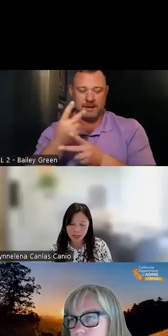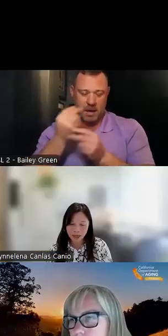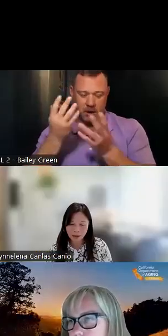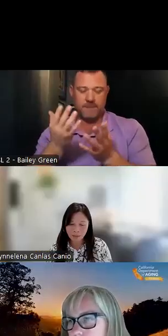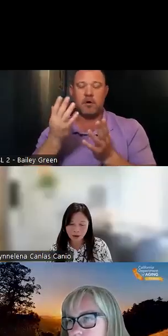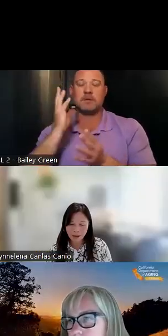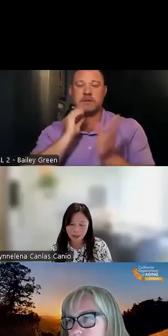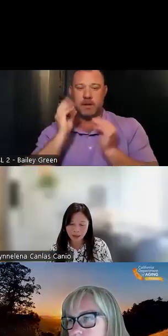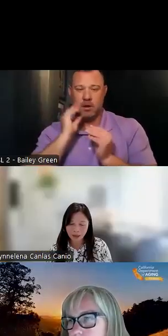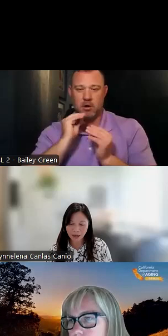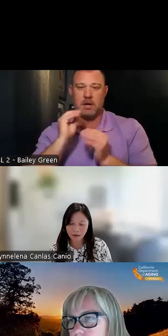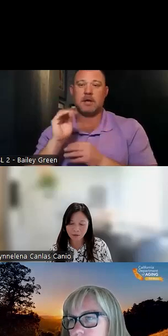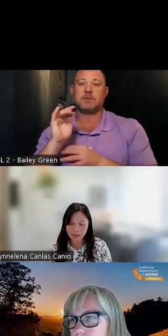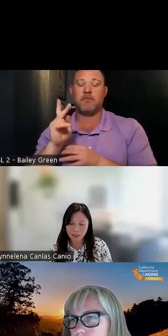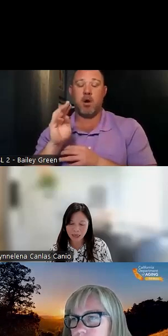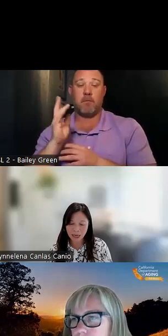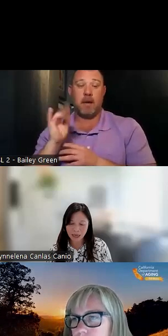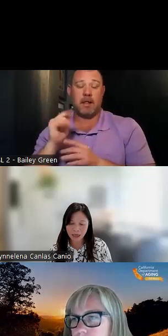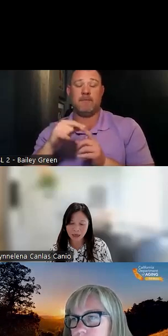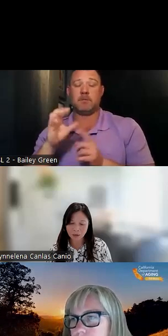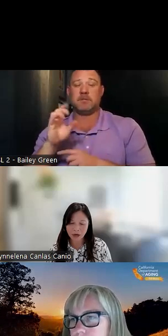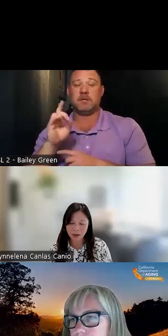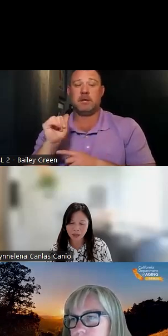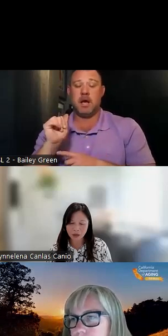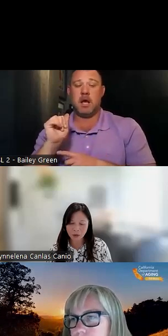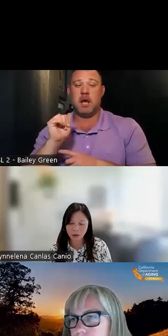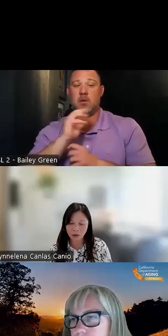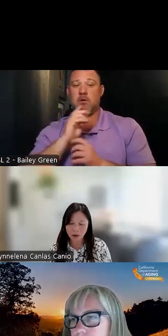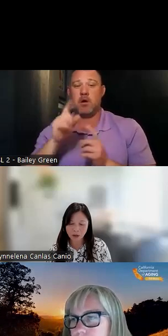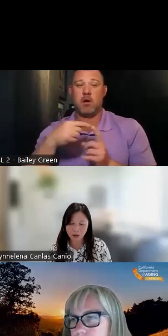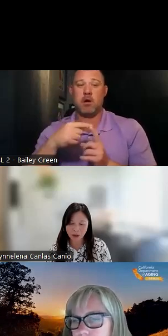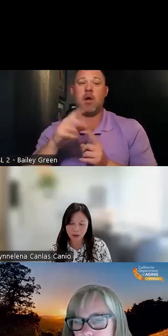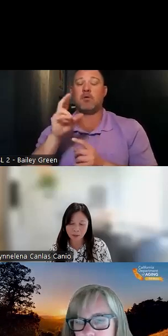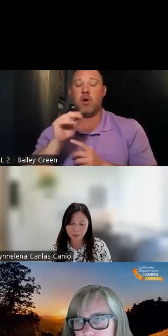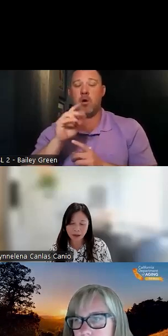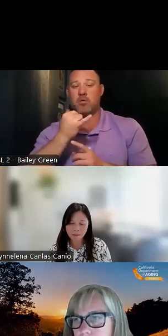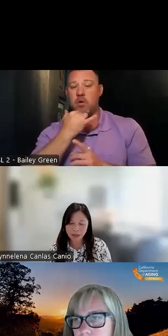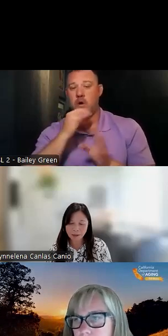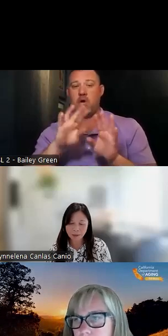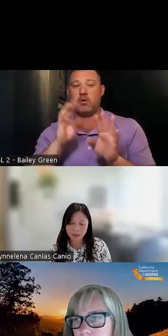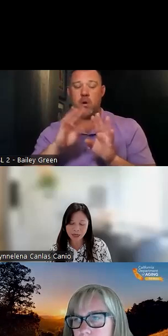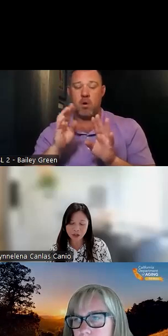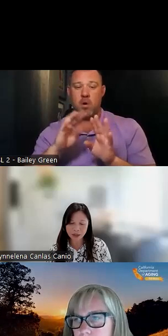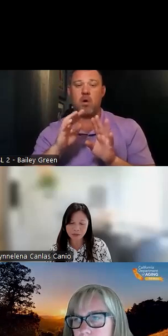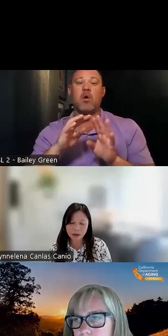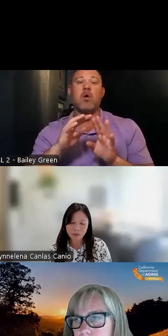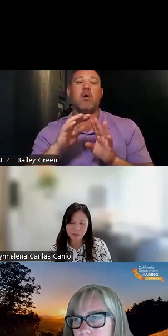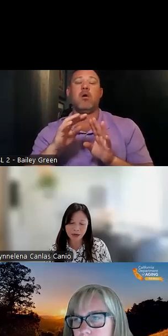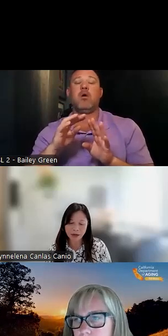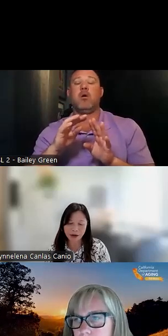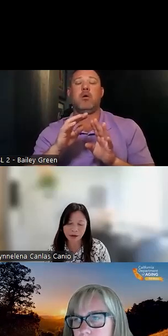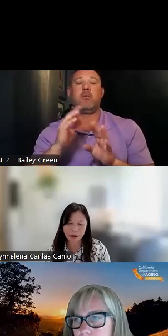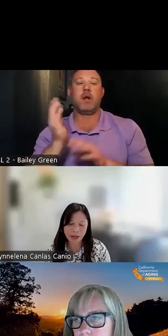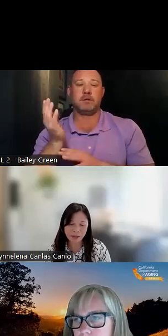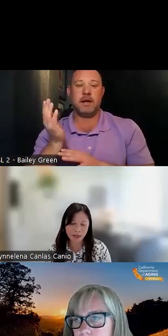experience. Mark Beckley from CDA will talk about the No Wrong Door updates and presentation.